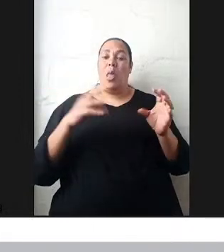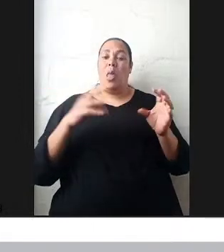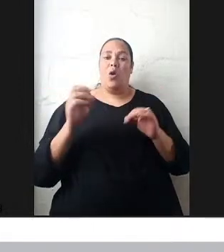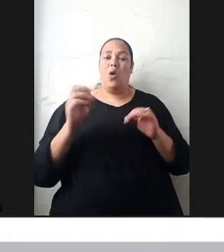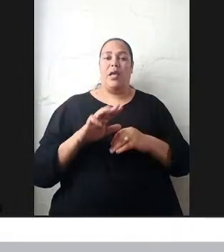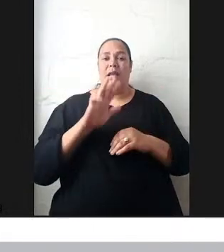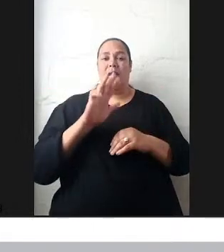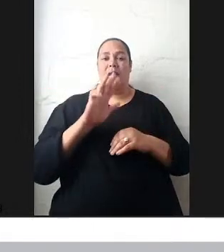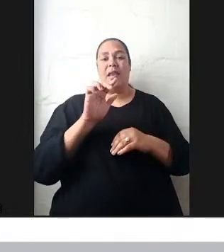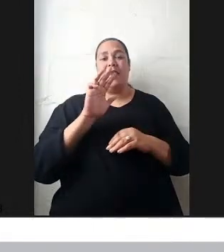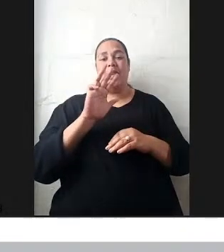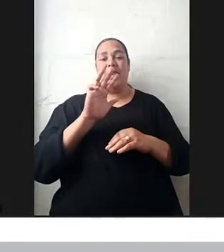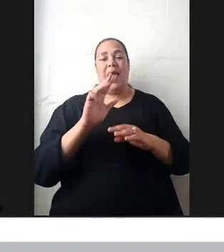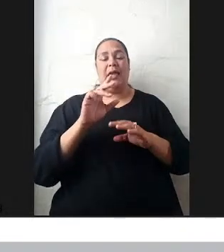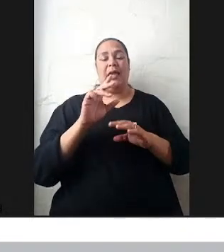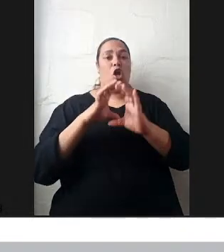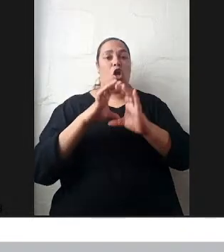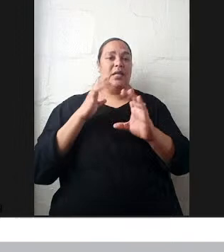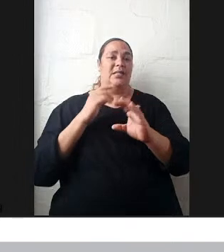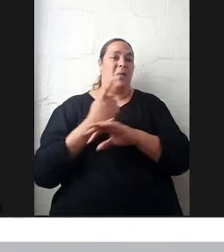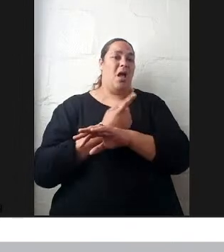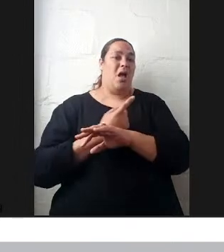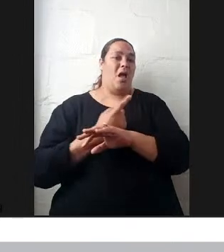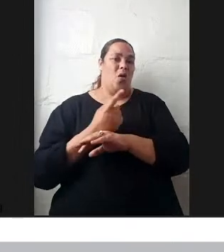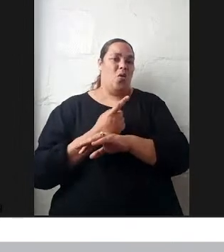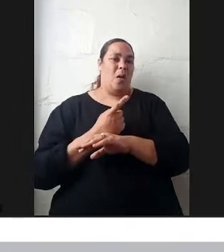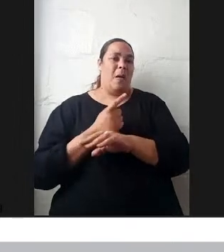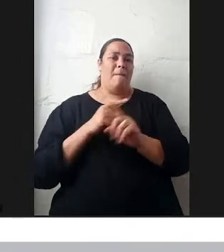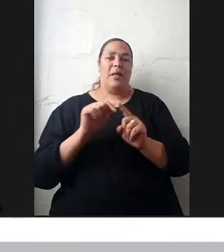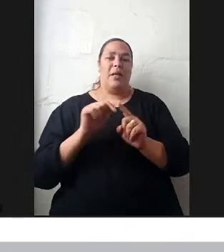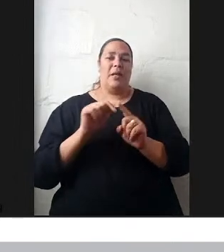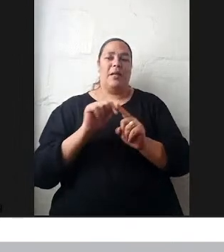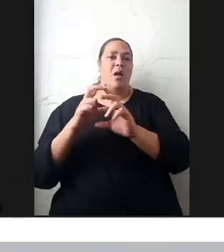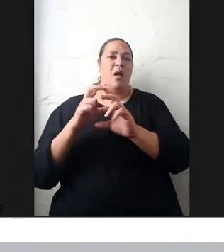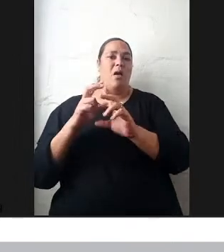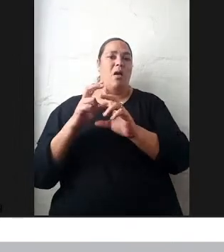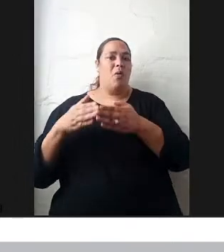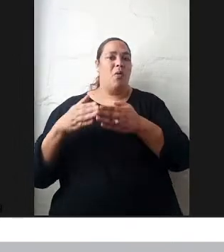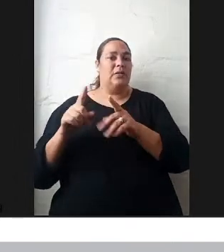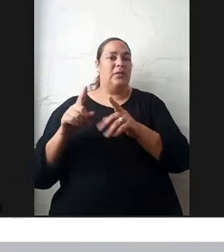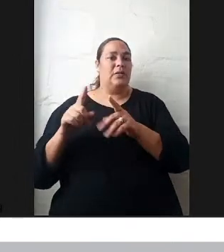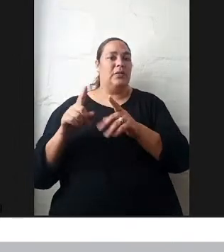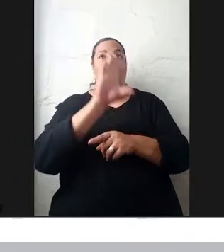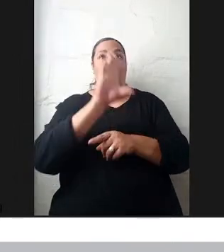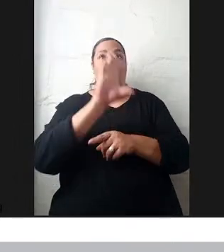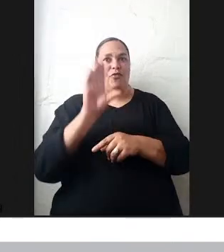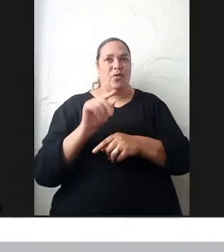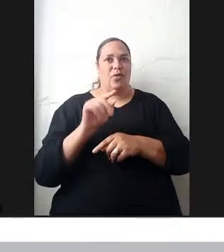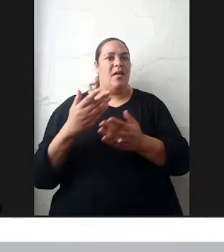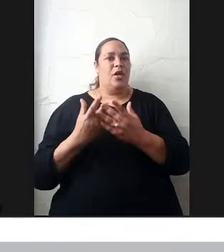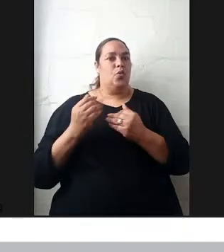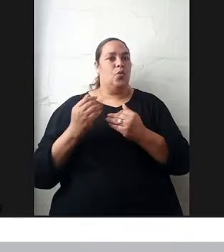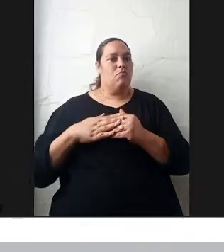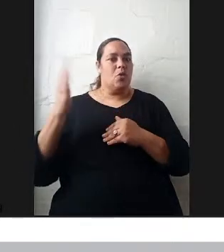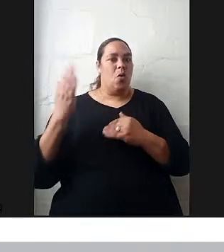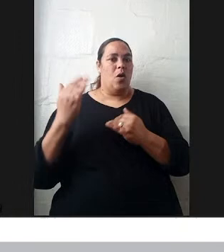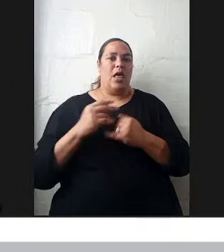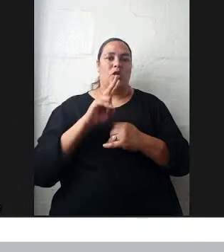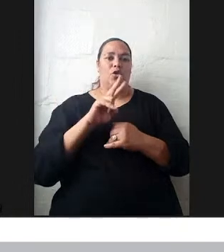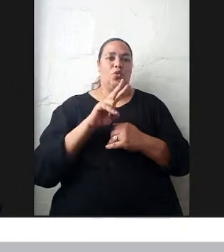hour. Whereas other ports, you know, also in Africa, they load something like